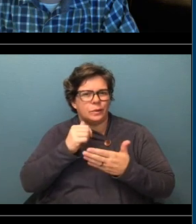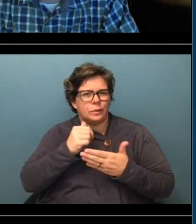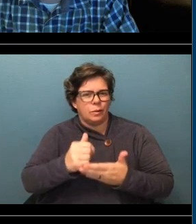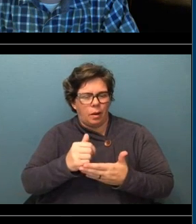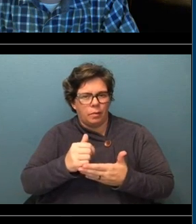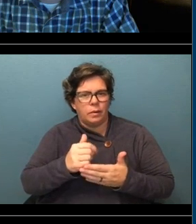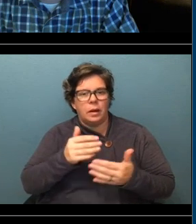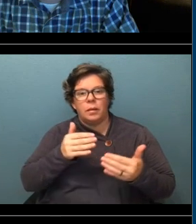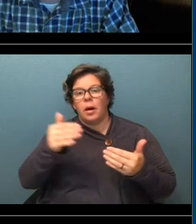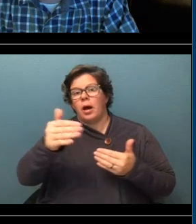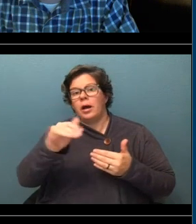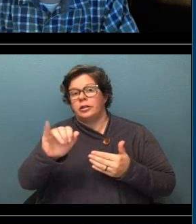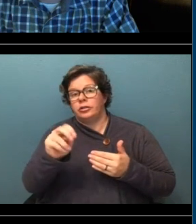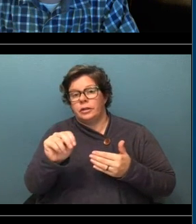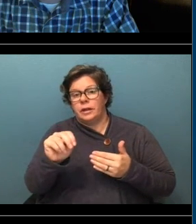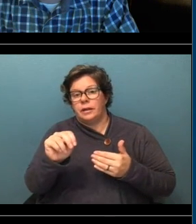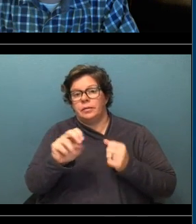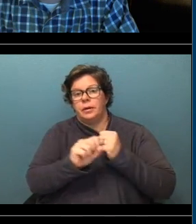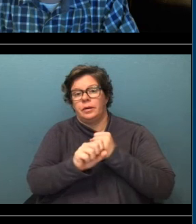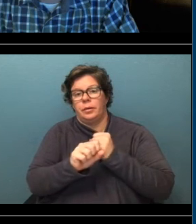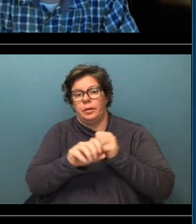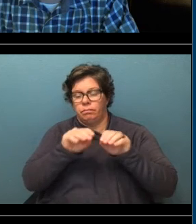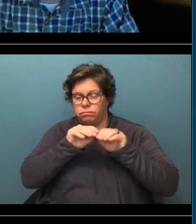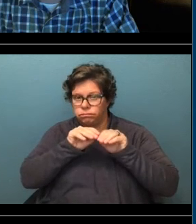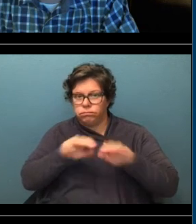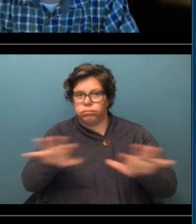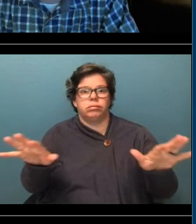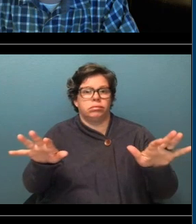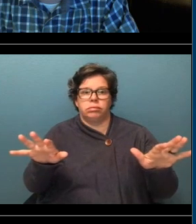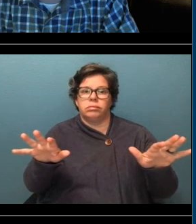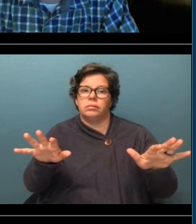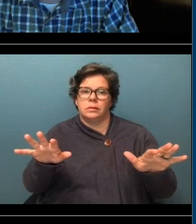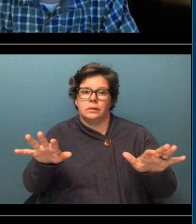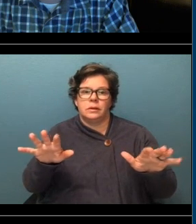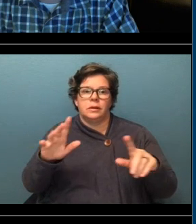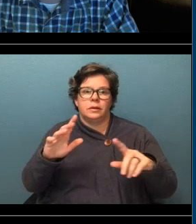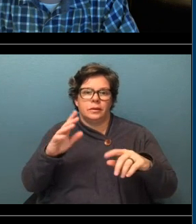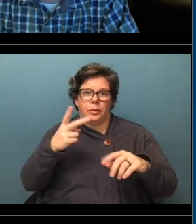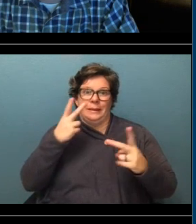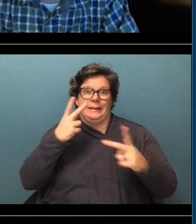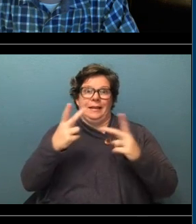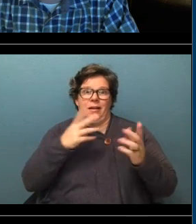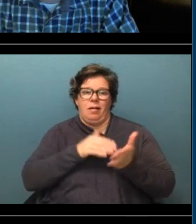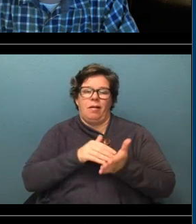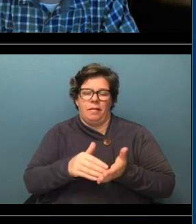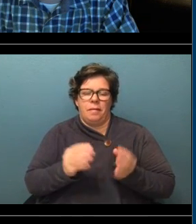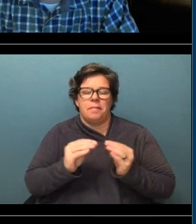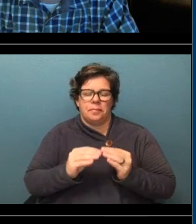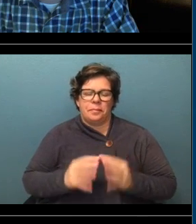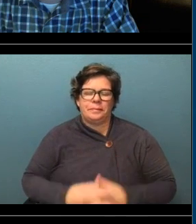by January, the advertising will be pretty regular, pretty constant.